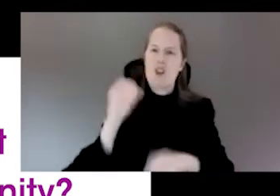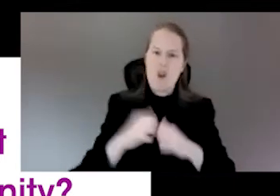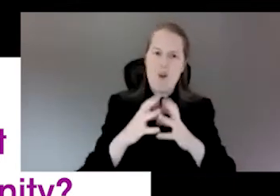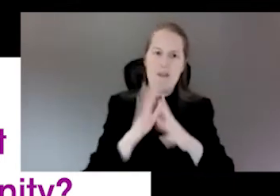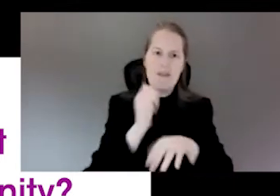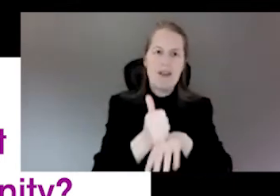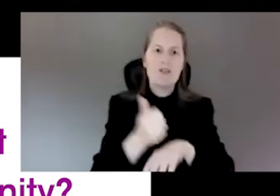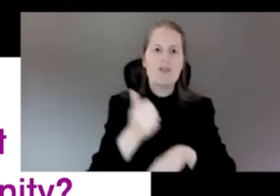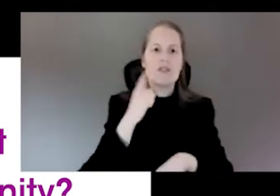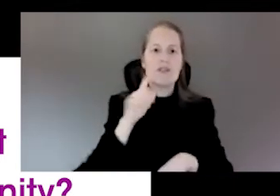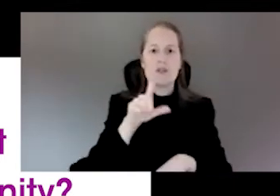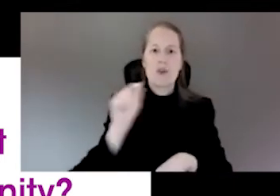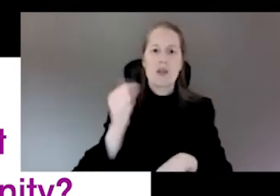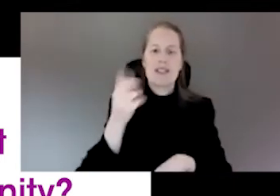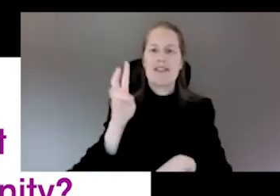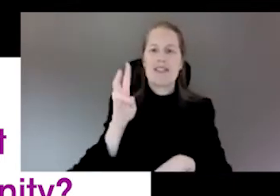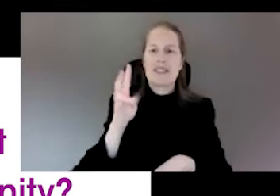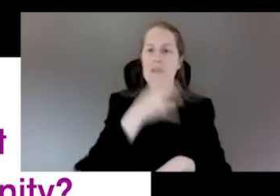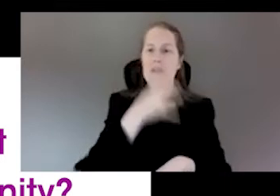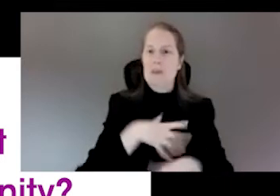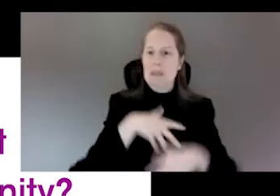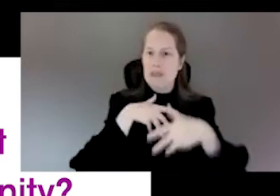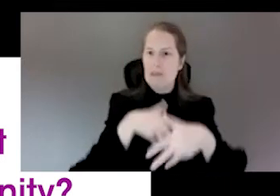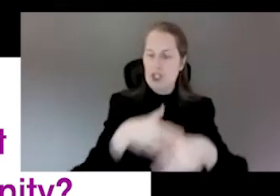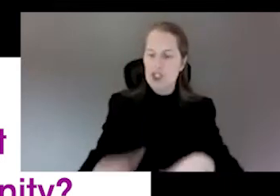2017 Women's March.